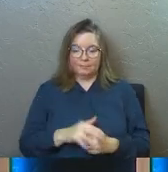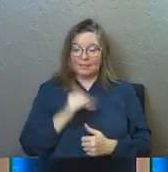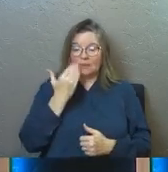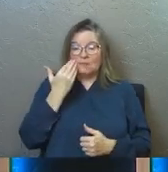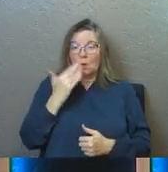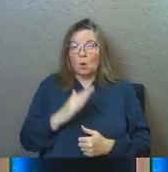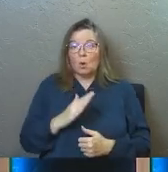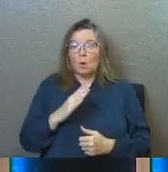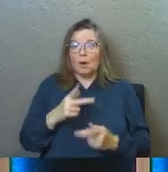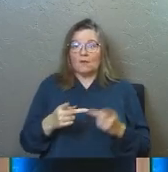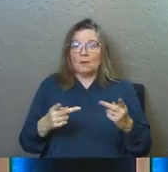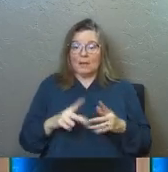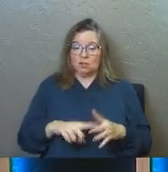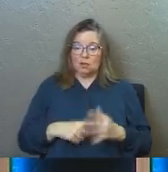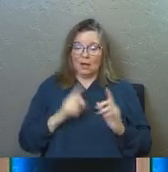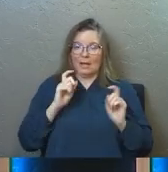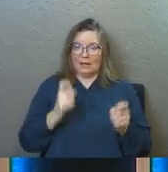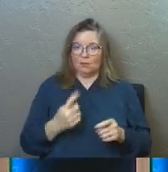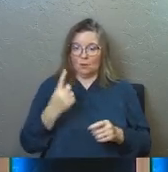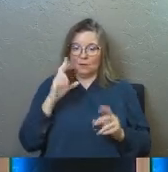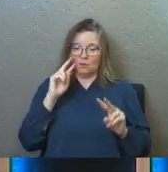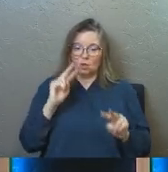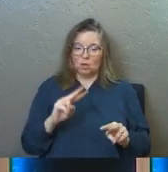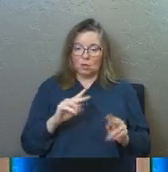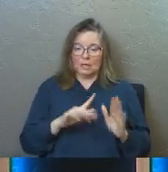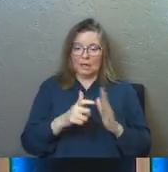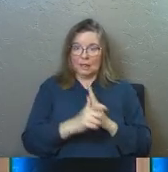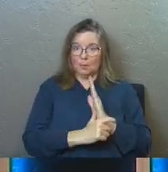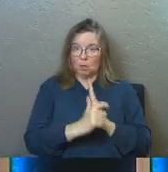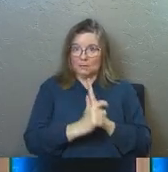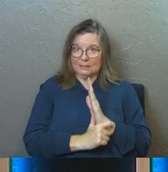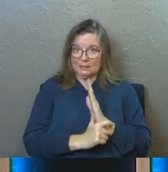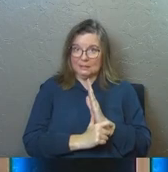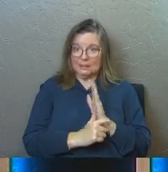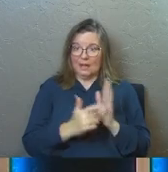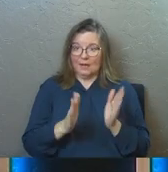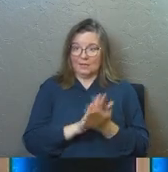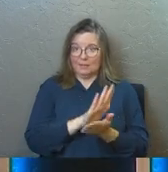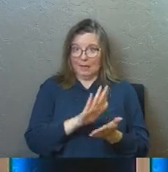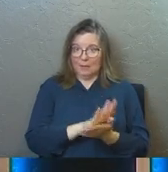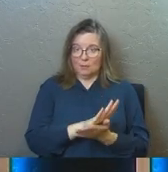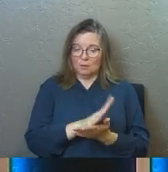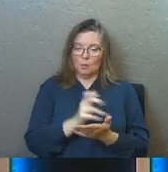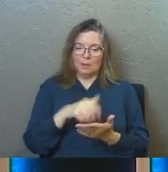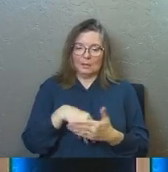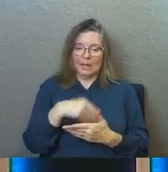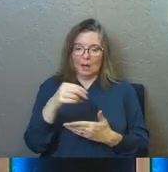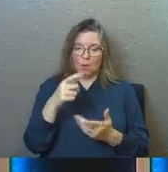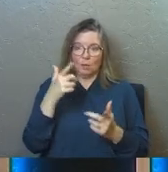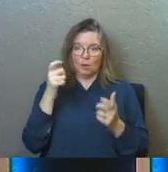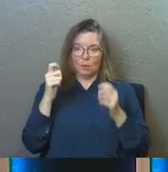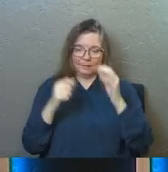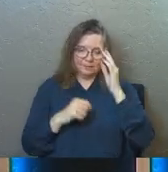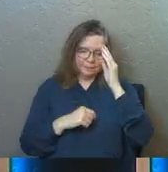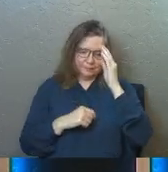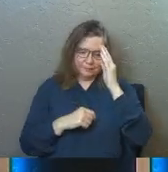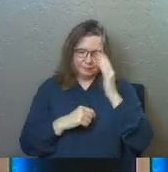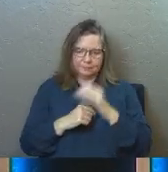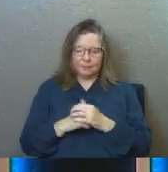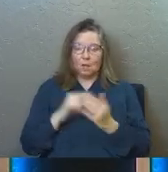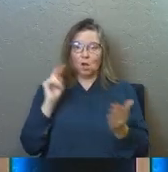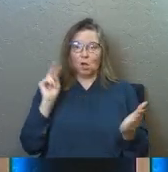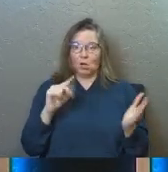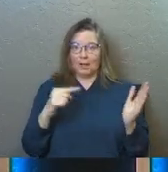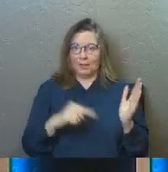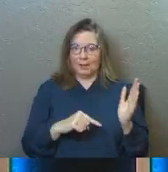If you don't know of a place to start, I'll give you one. If you look in your bulletin, got these little papers. You want to take that out real quick?